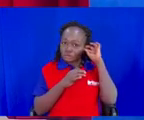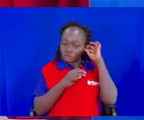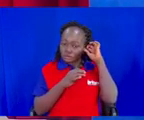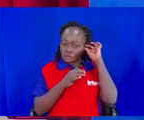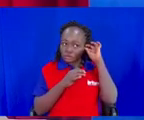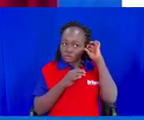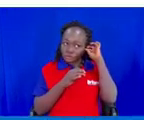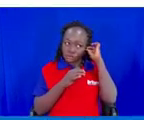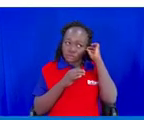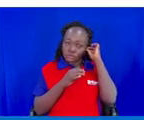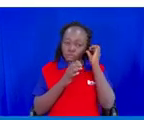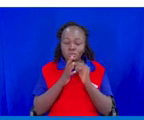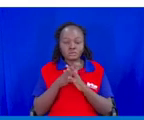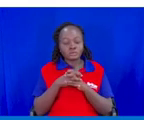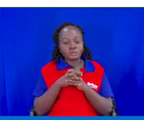outlook,